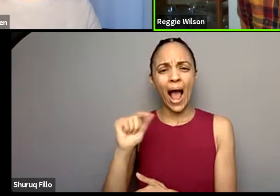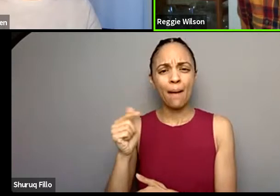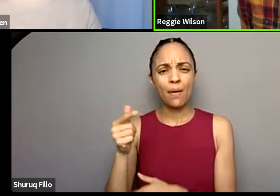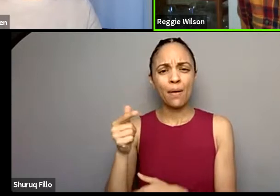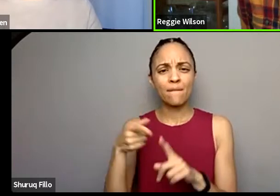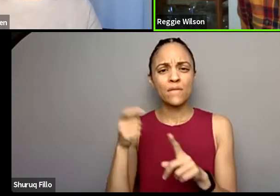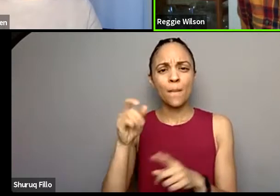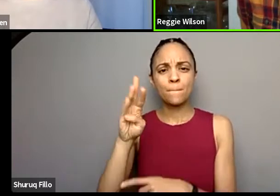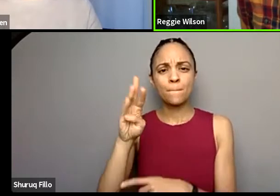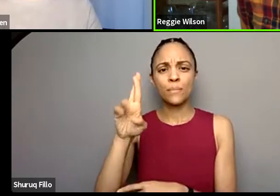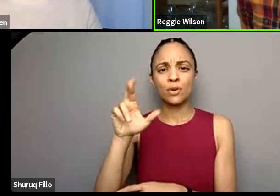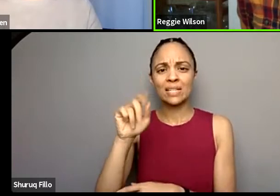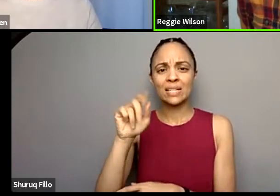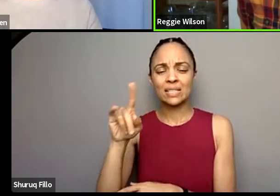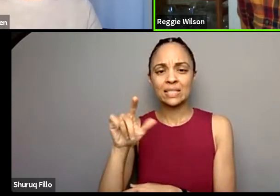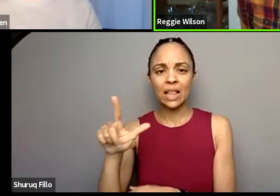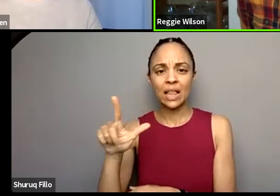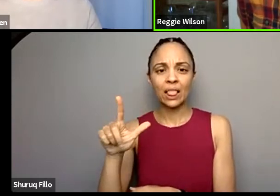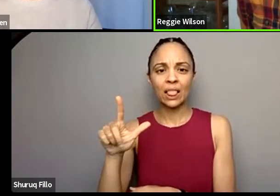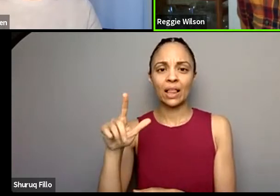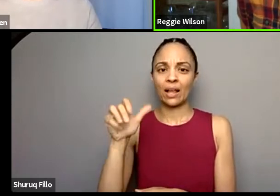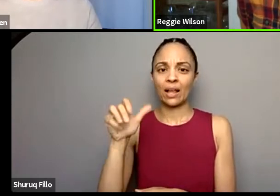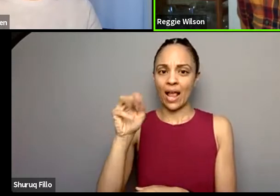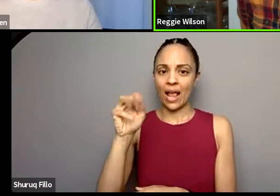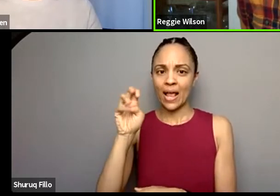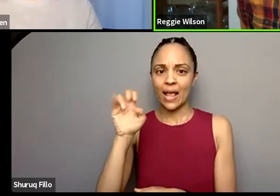Beijing, China, and